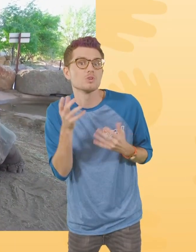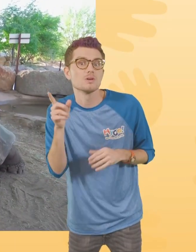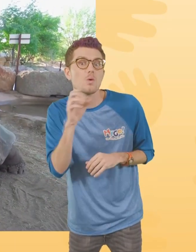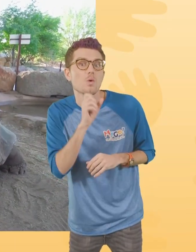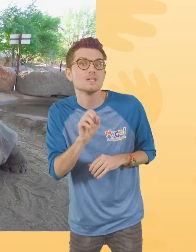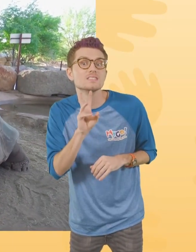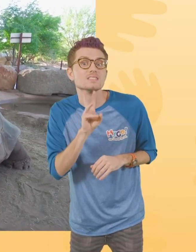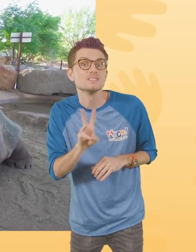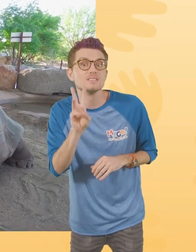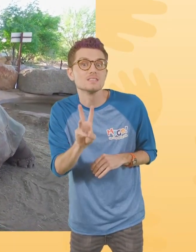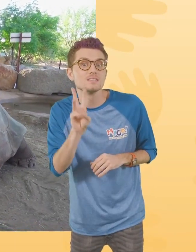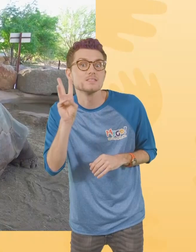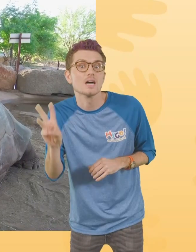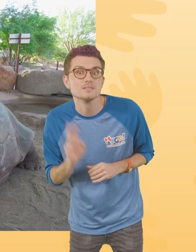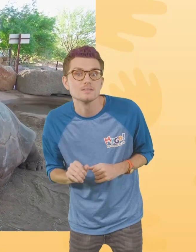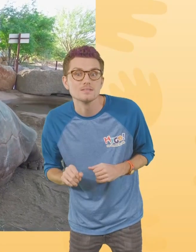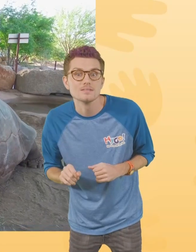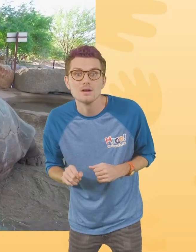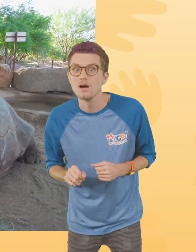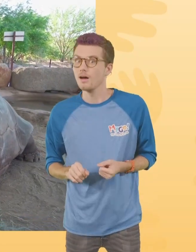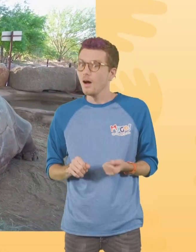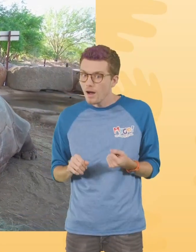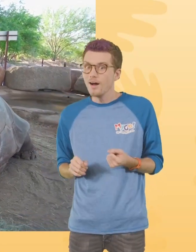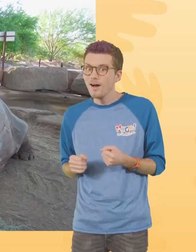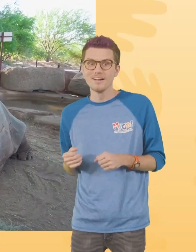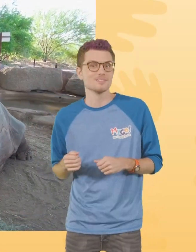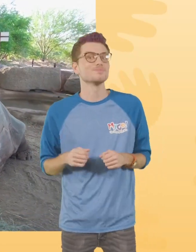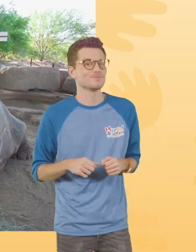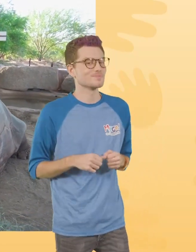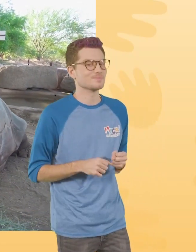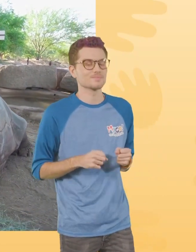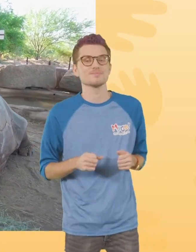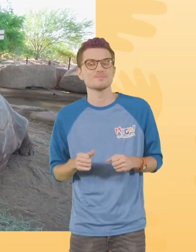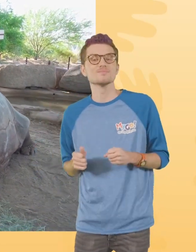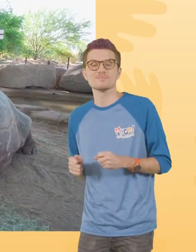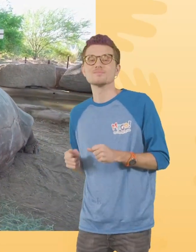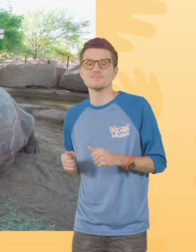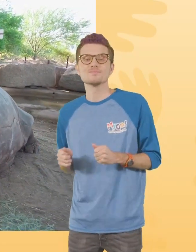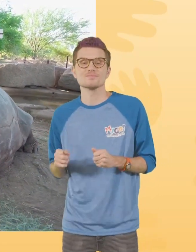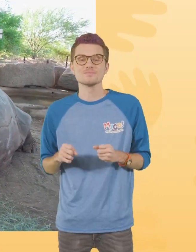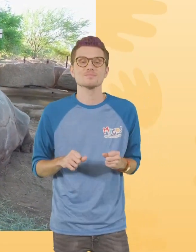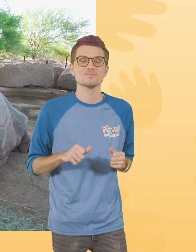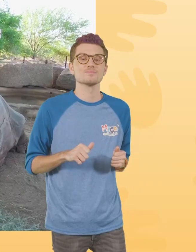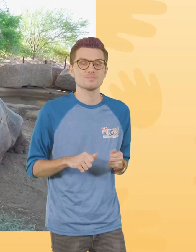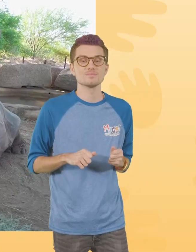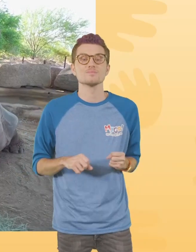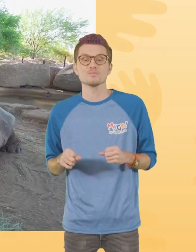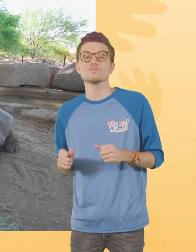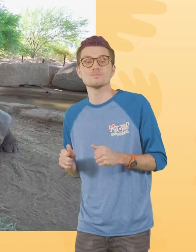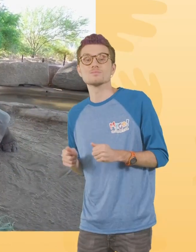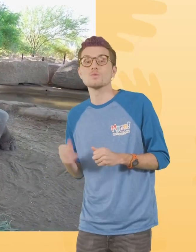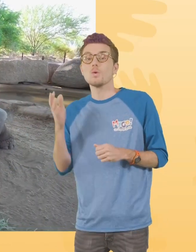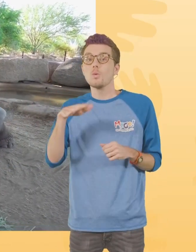how old he is? Oh, he's 66 years old. Whoa,